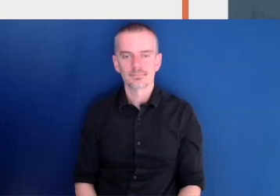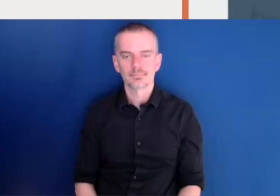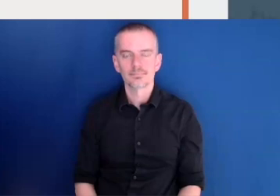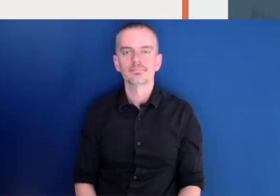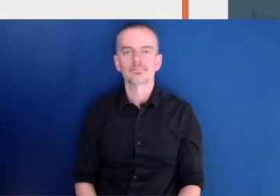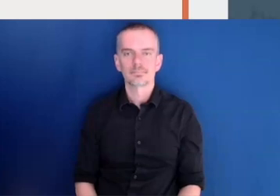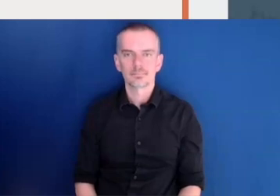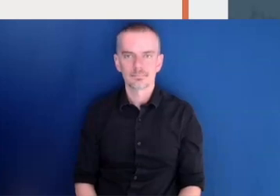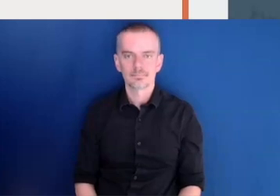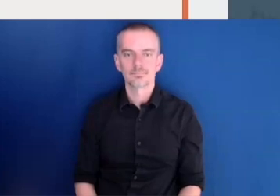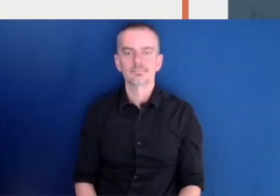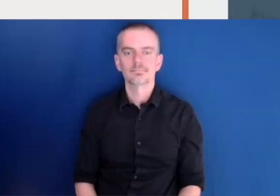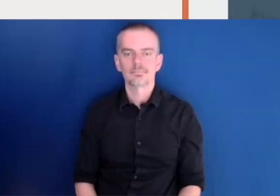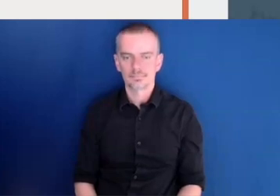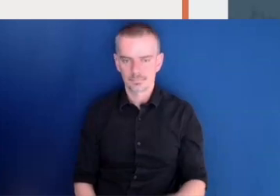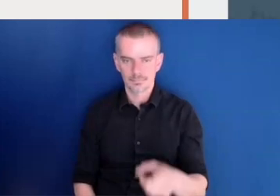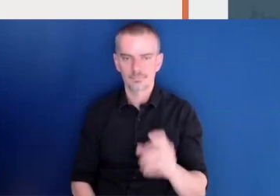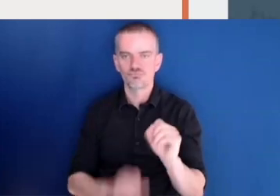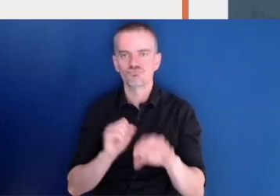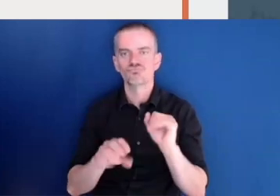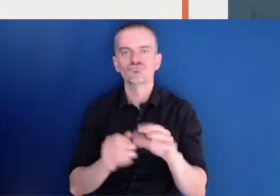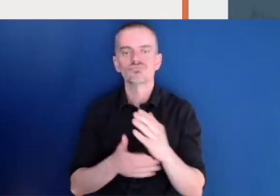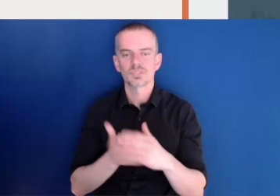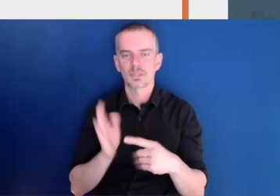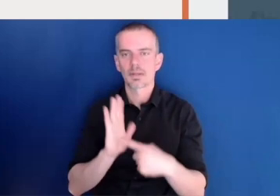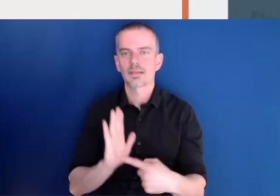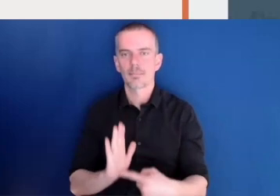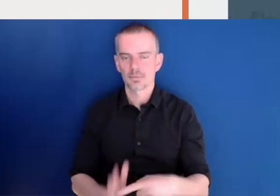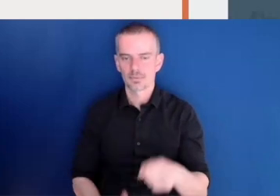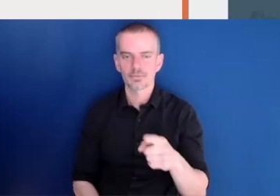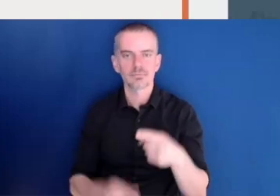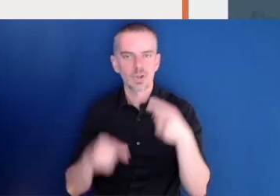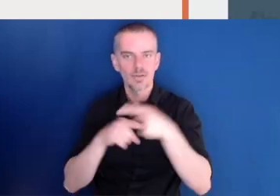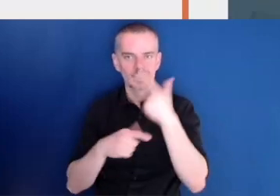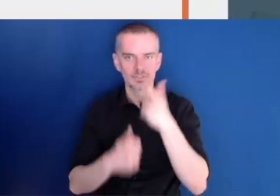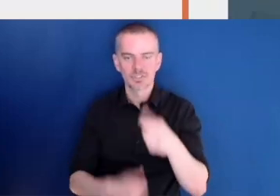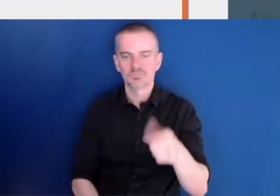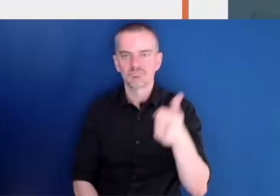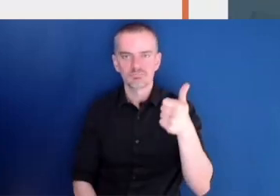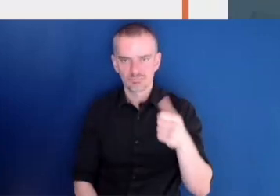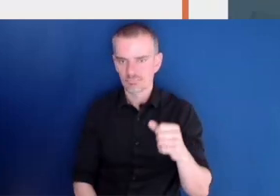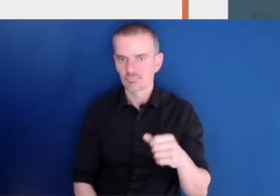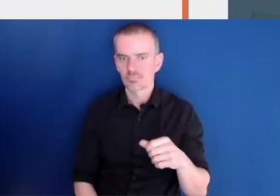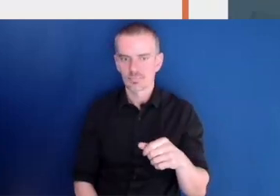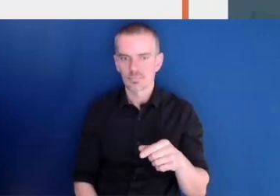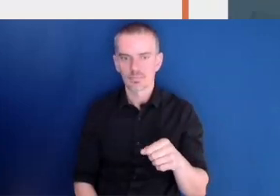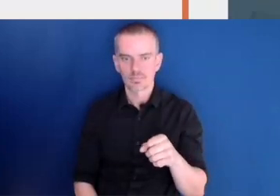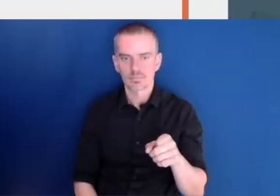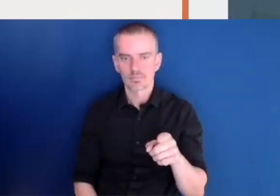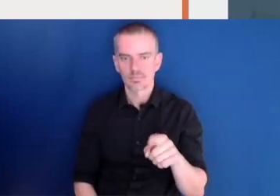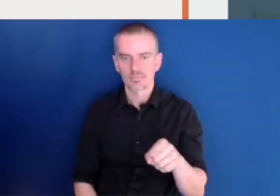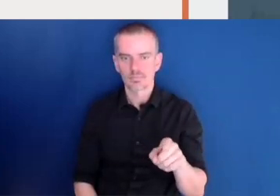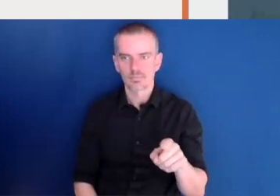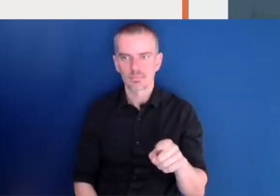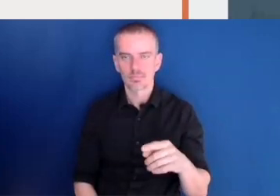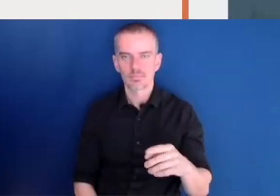Okay. Got some examples of conflicts of interest. Okay. All right. Yeah, those are not bad. Yeah.